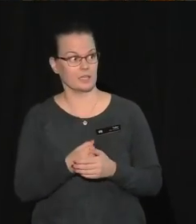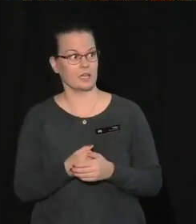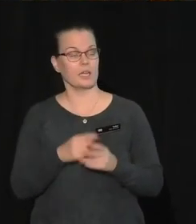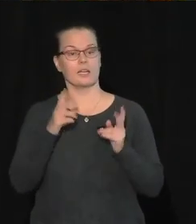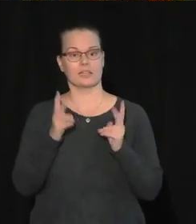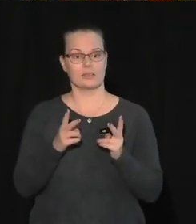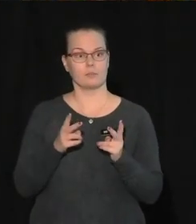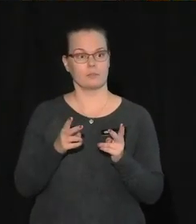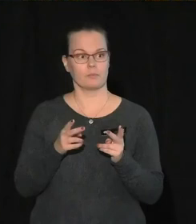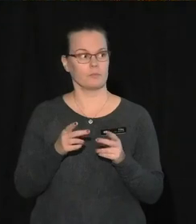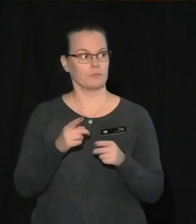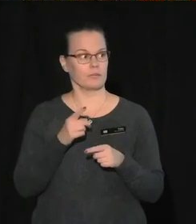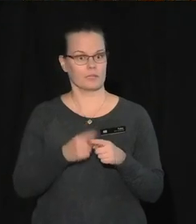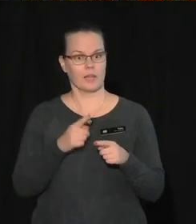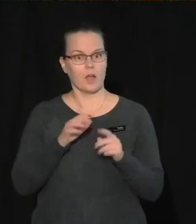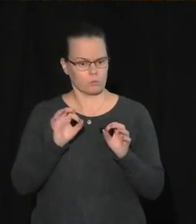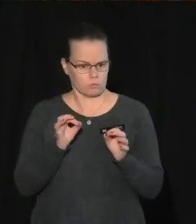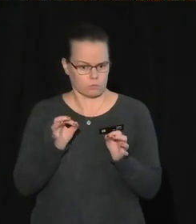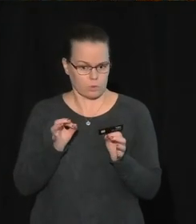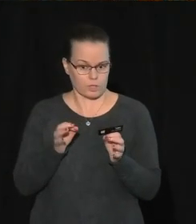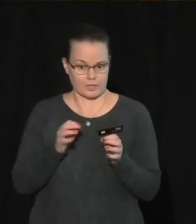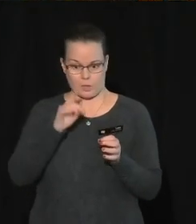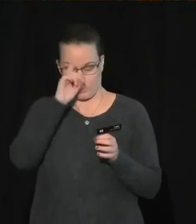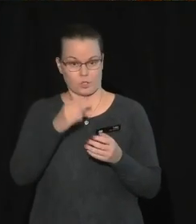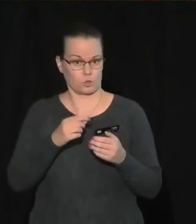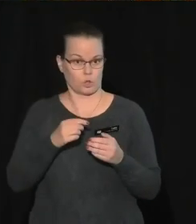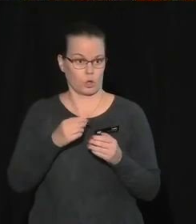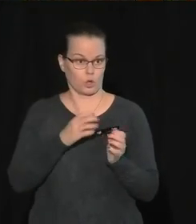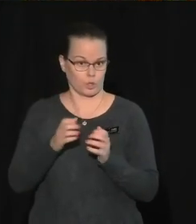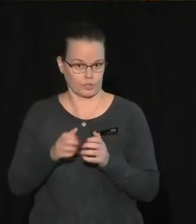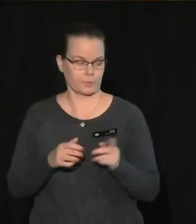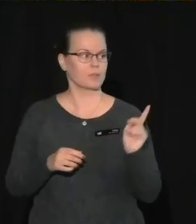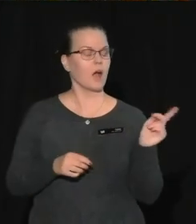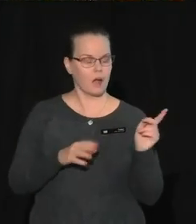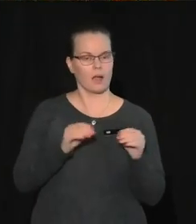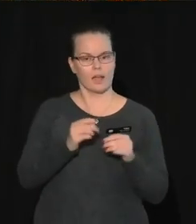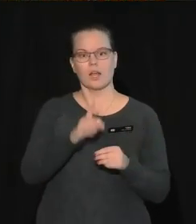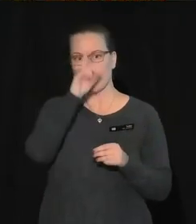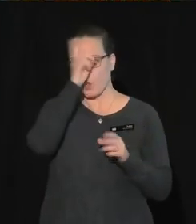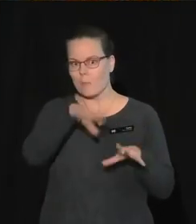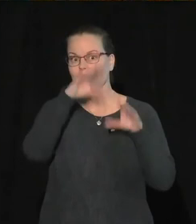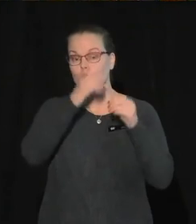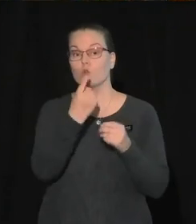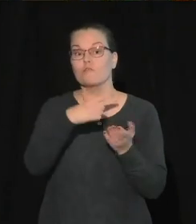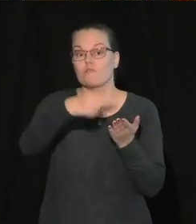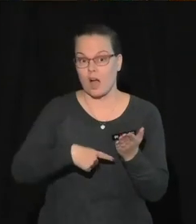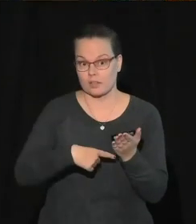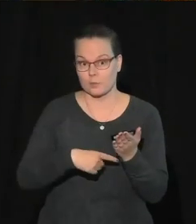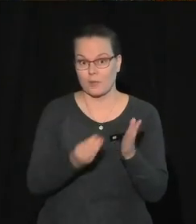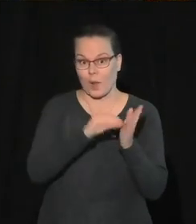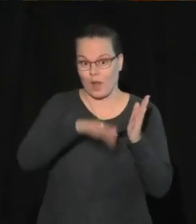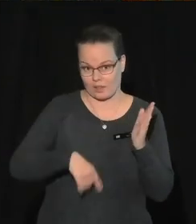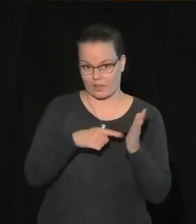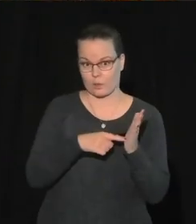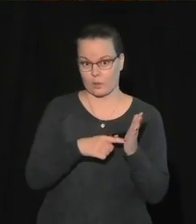understood in the Accessibility Act? Yes, understandability is one of the requirements that we